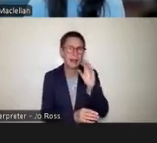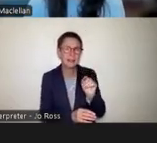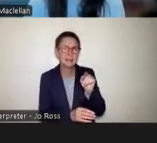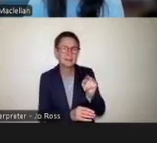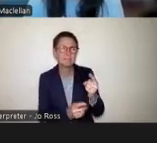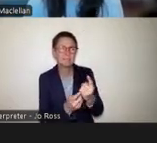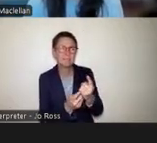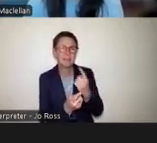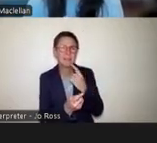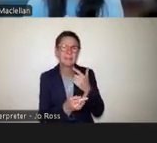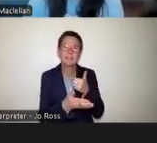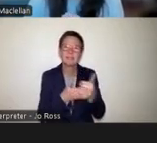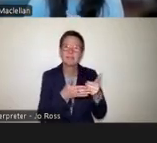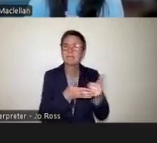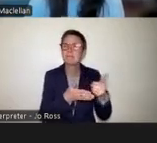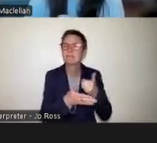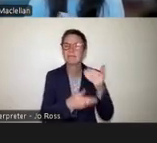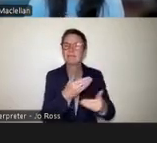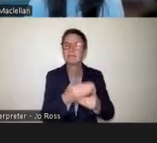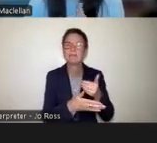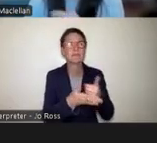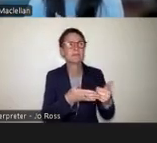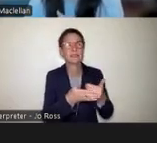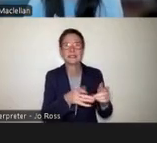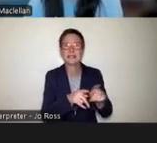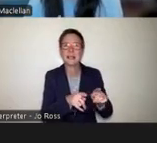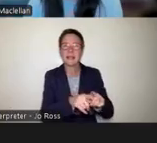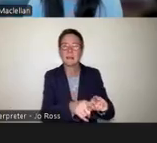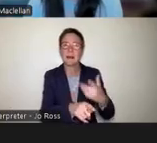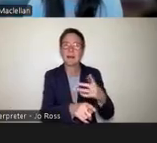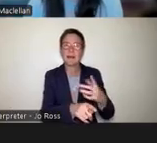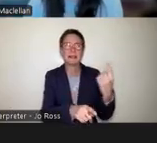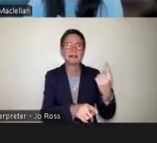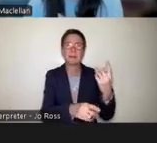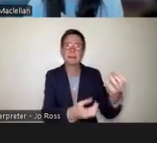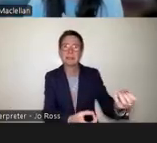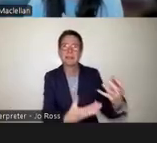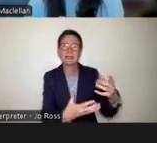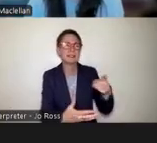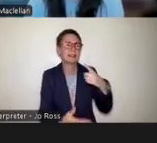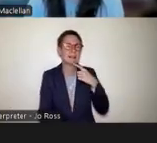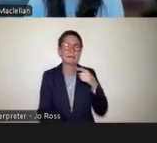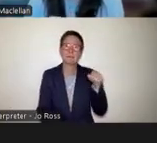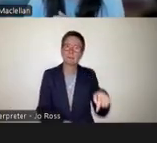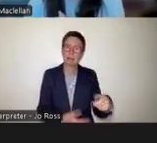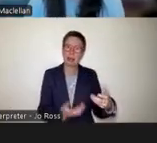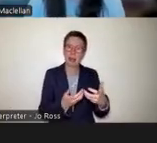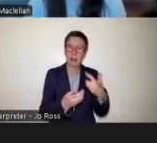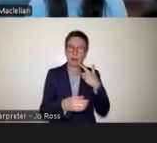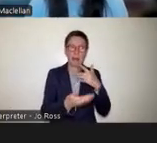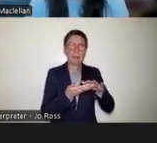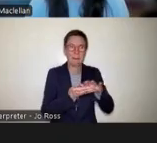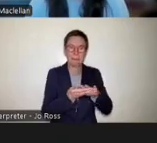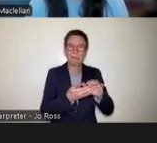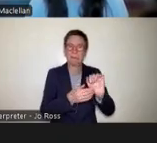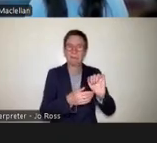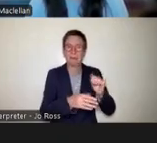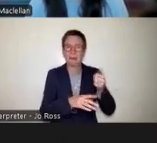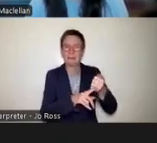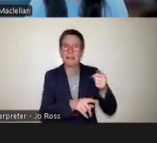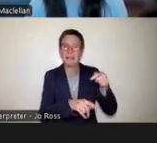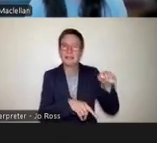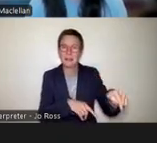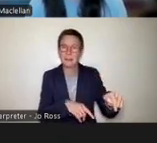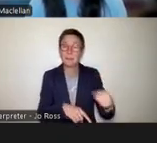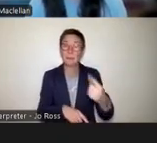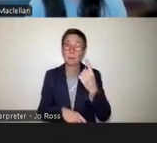It's common practice, and it's always happened that way. And hearing from the community around what that actually means for them. So one of the big